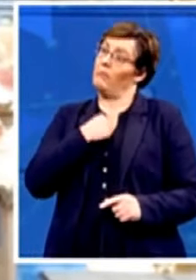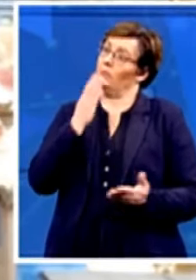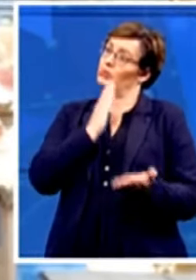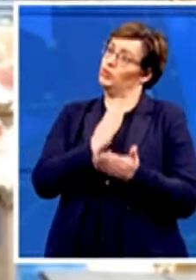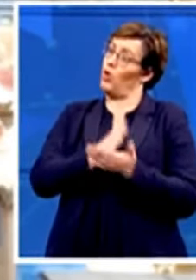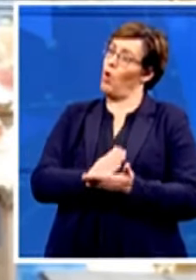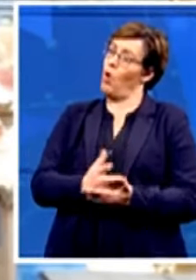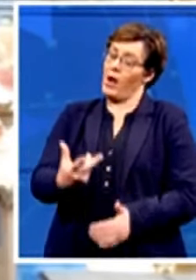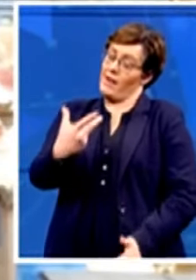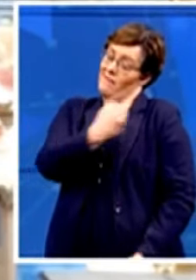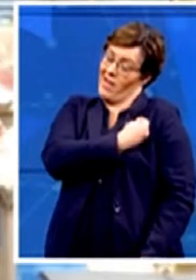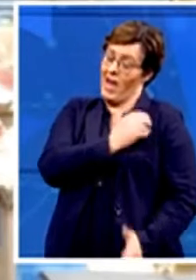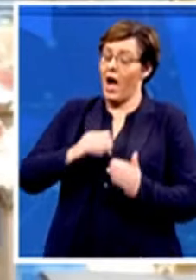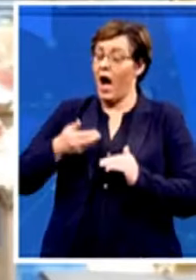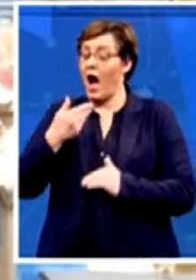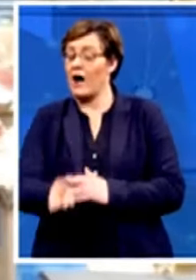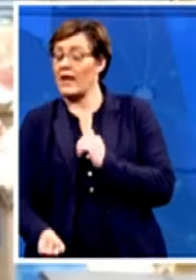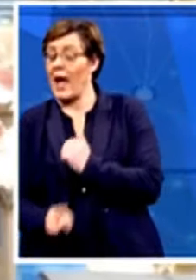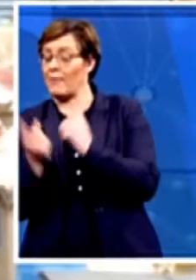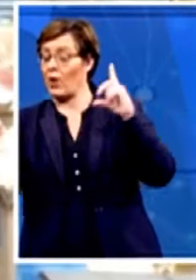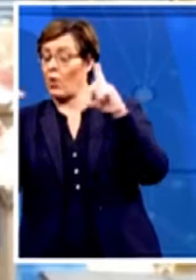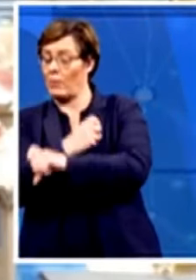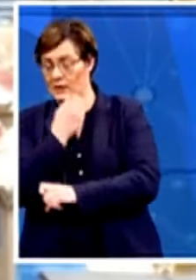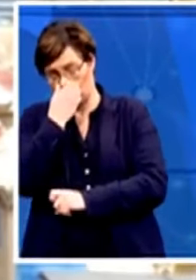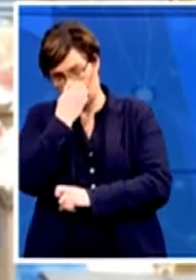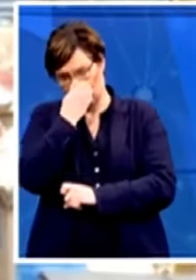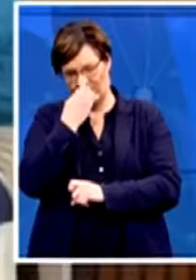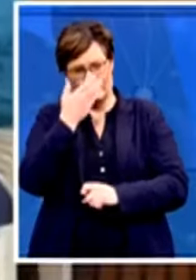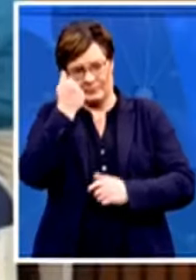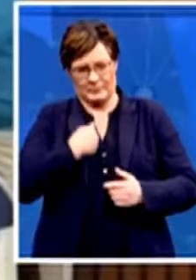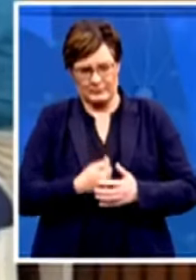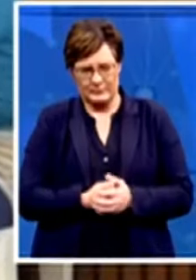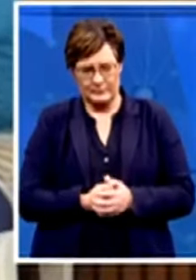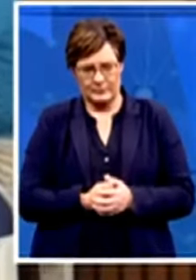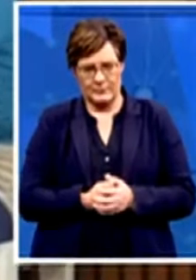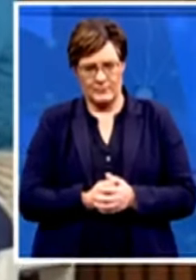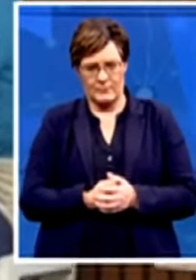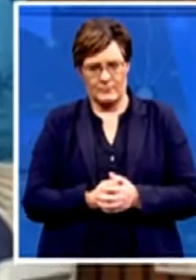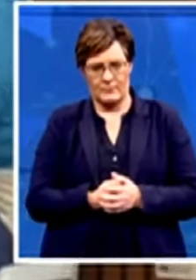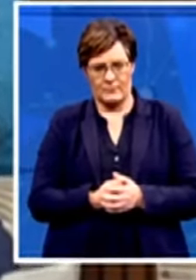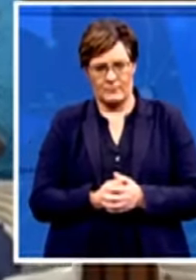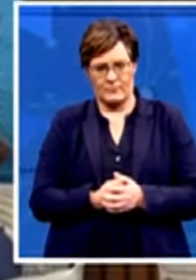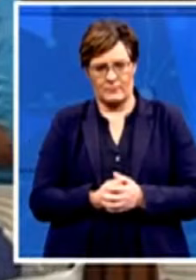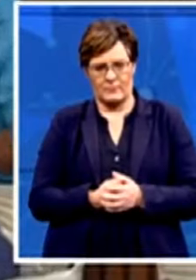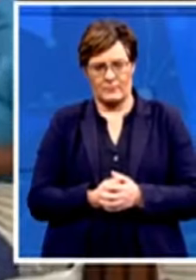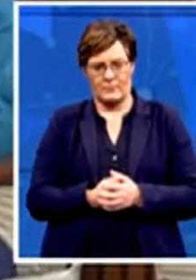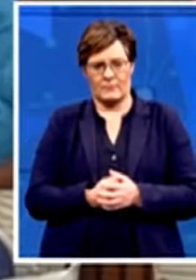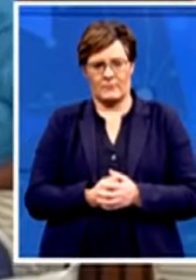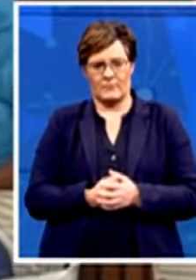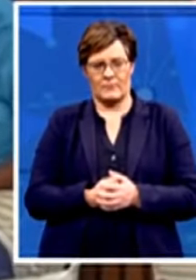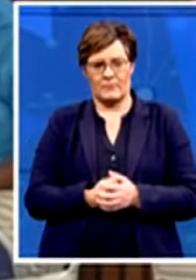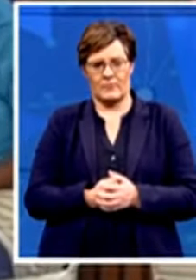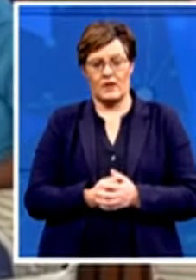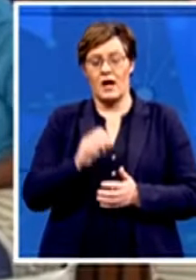of this vaccination, I think it shouldn't be forced. SAPRA has confirmed that it was investigating